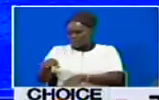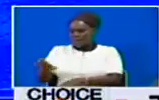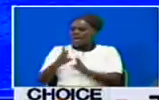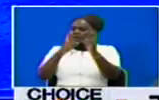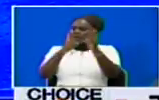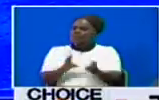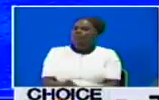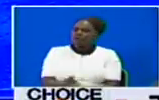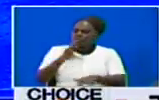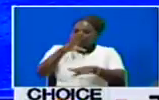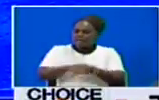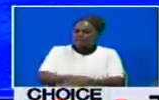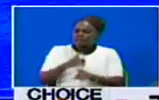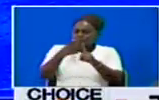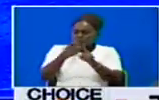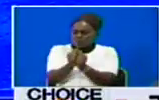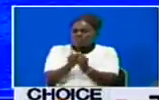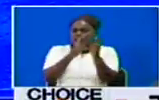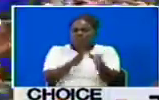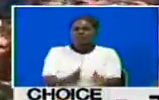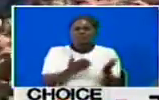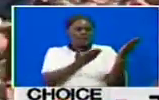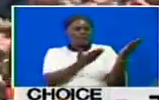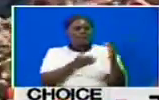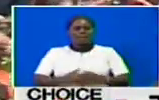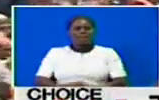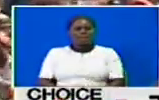report by Patrick Amimo.